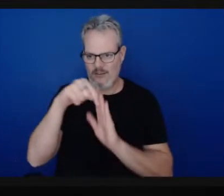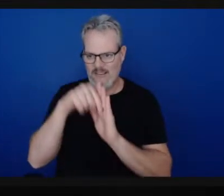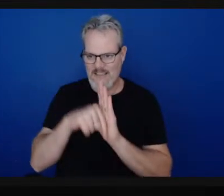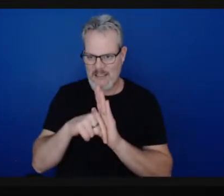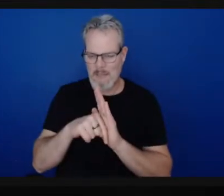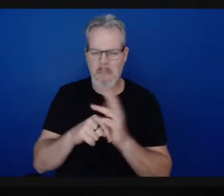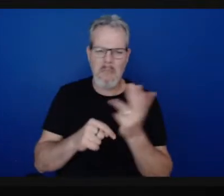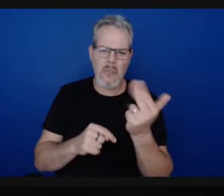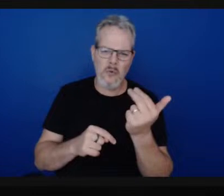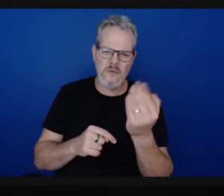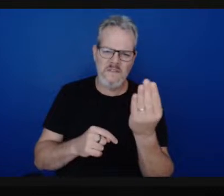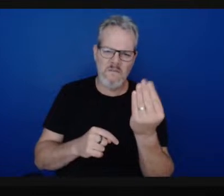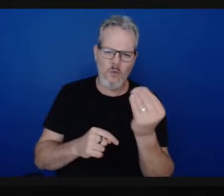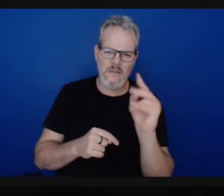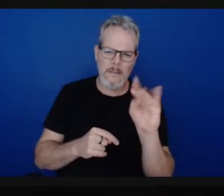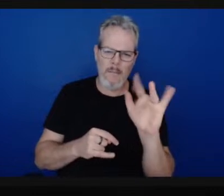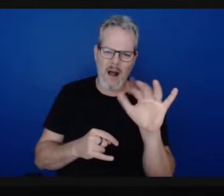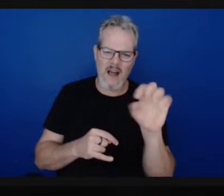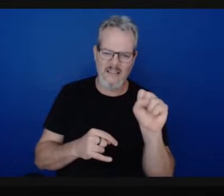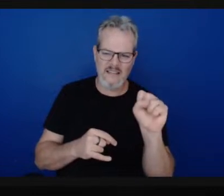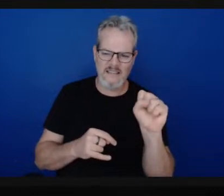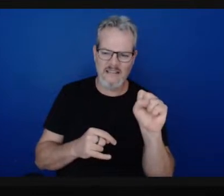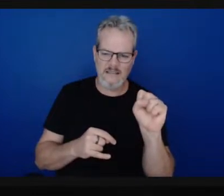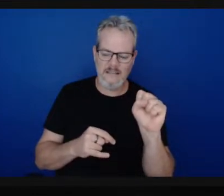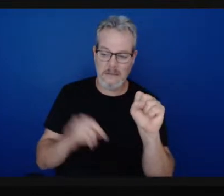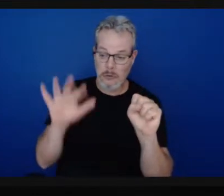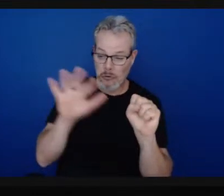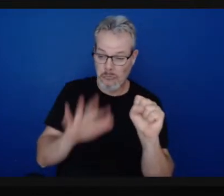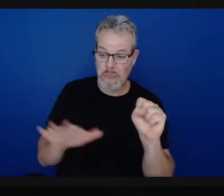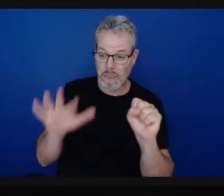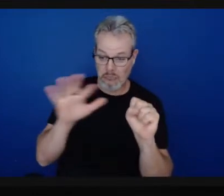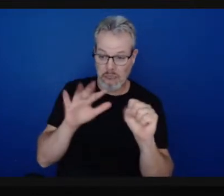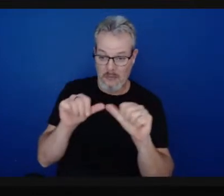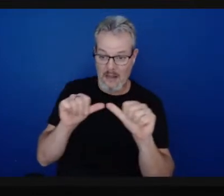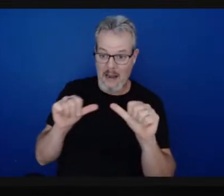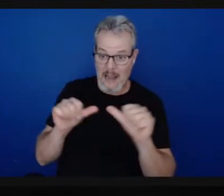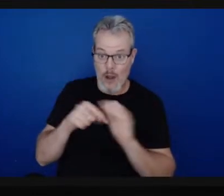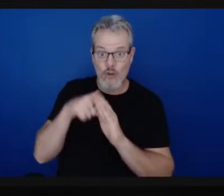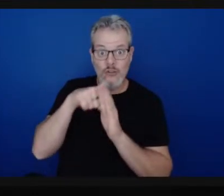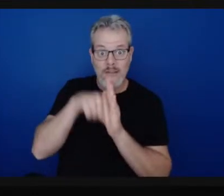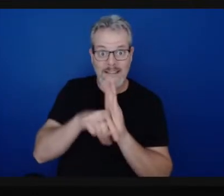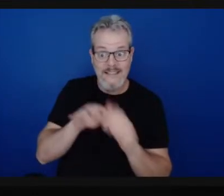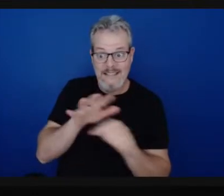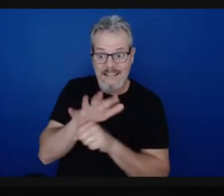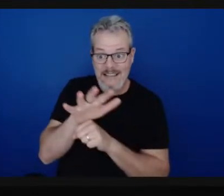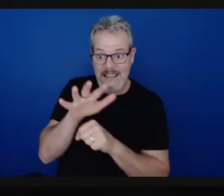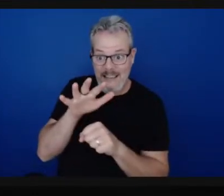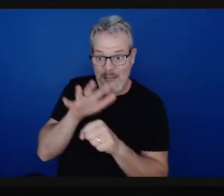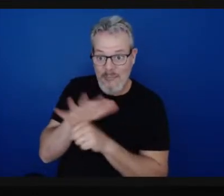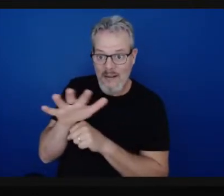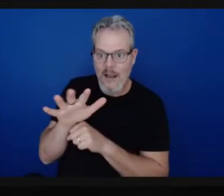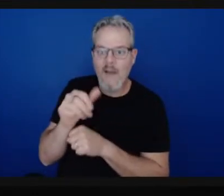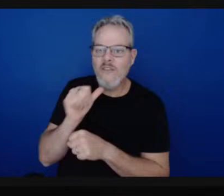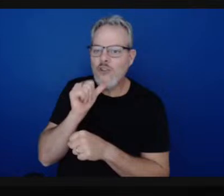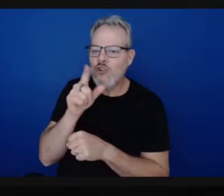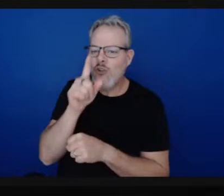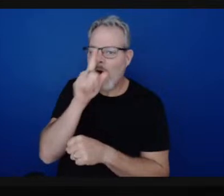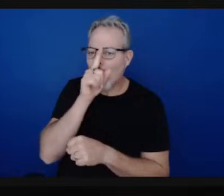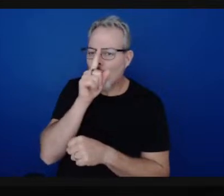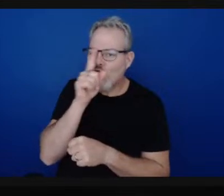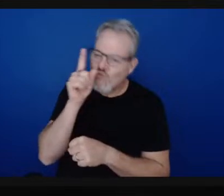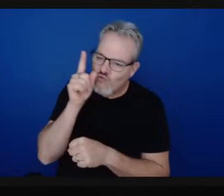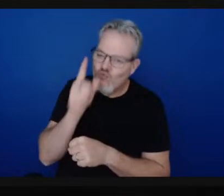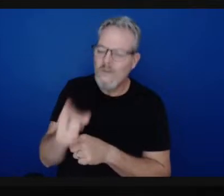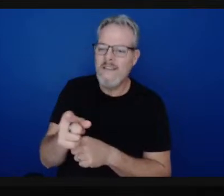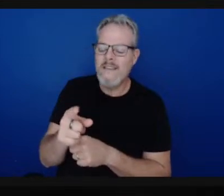14 miles. Right around in there, you get deep enough that you're not really